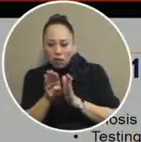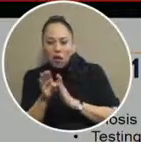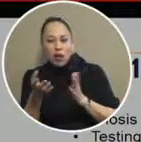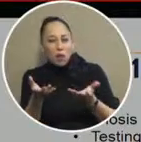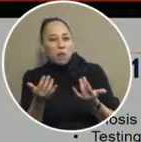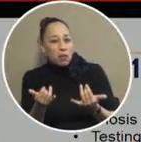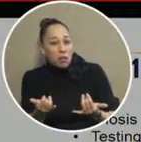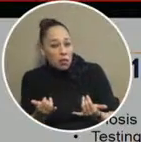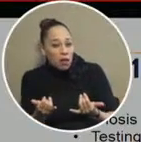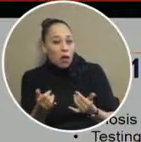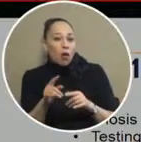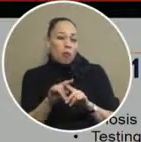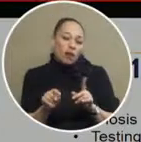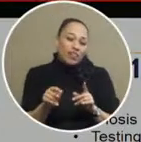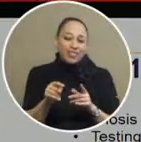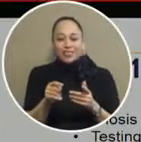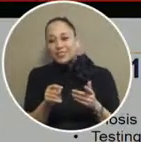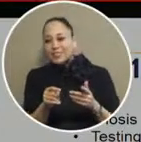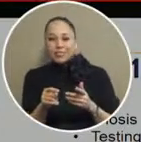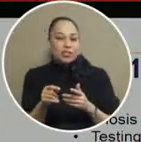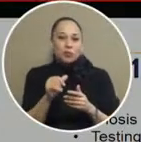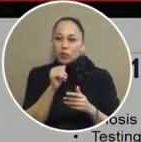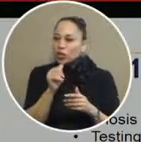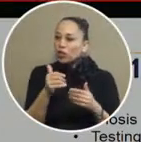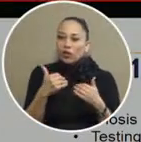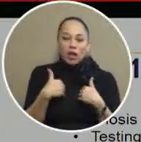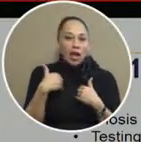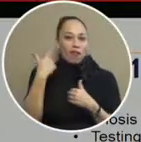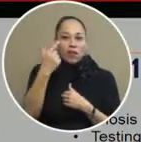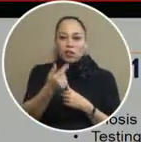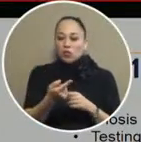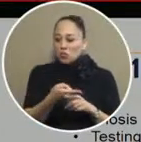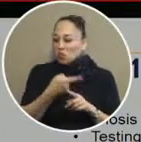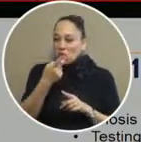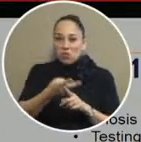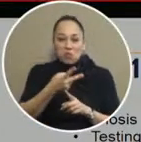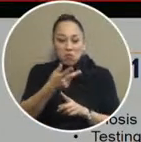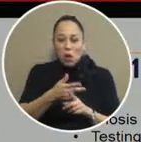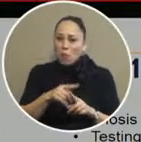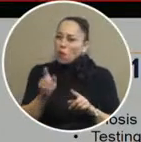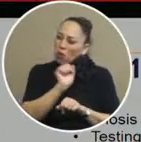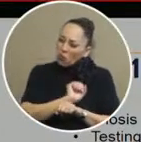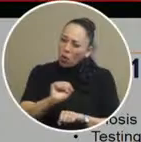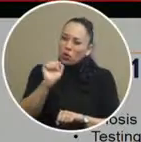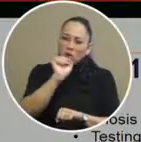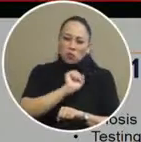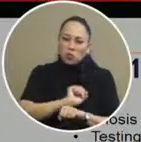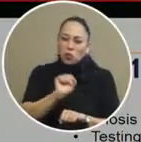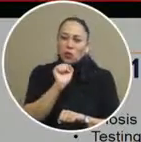and unfortunately, we're not going to have it within a few months, but they're working tirelessly to